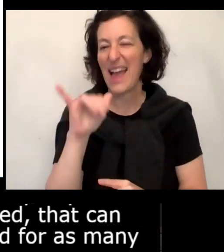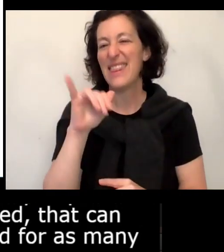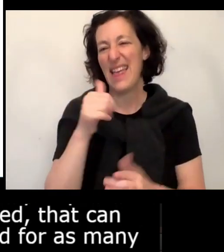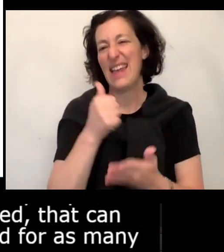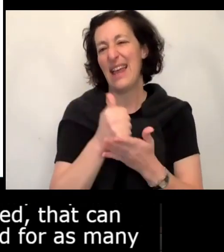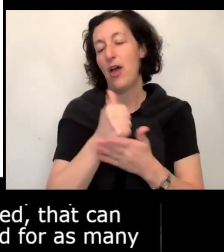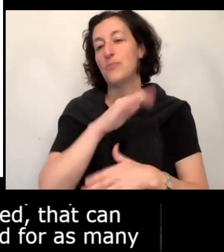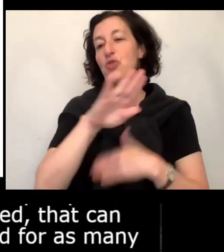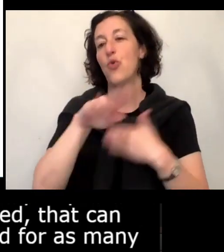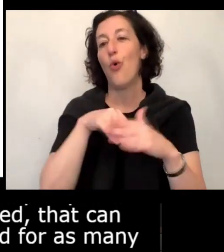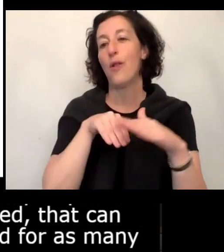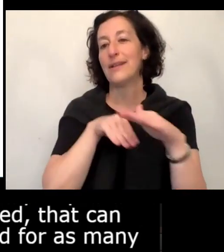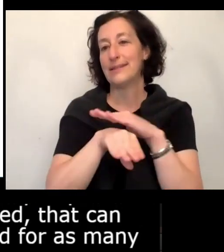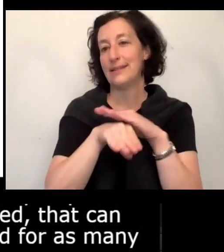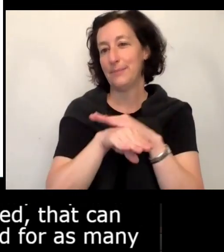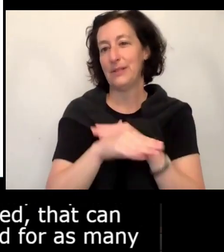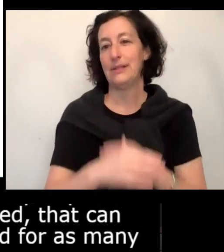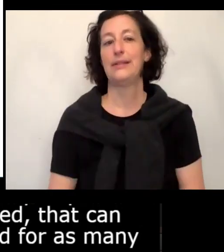possible.